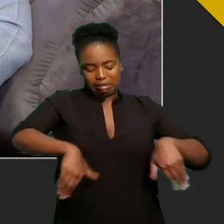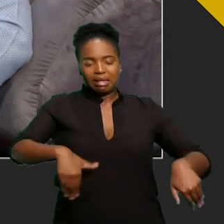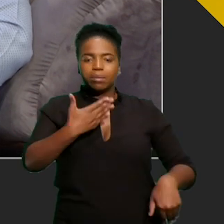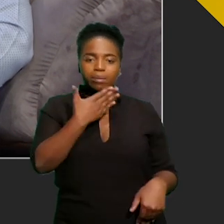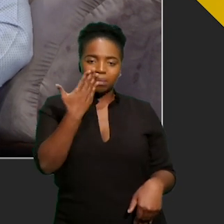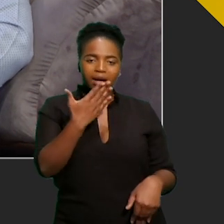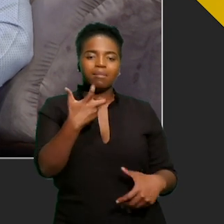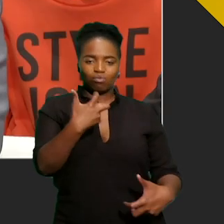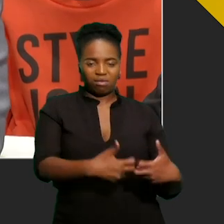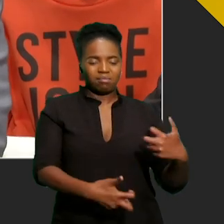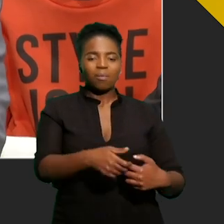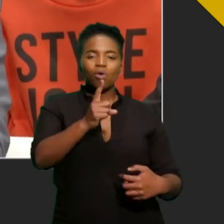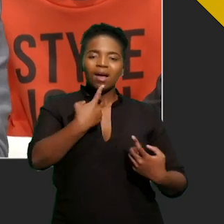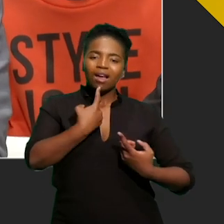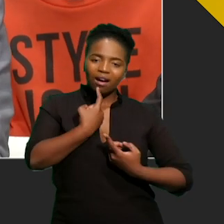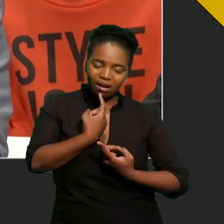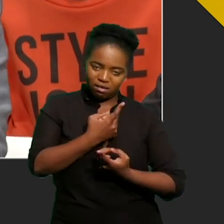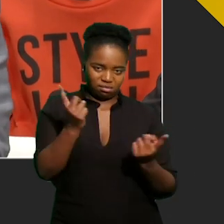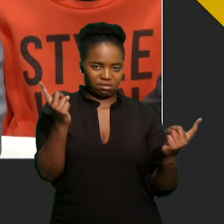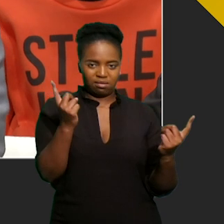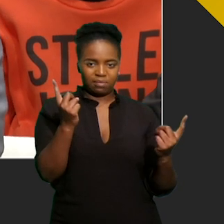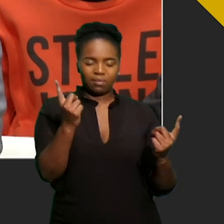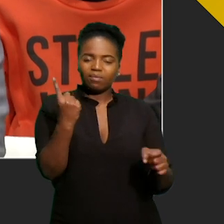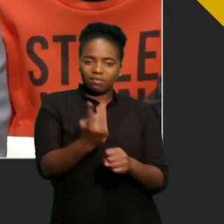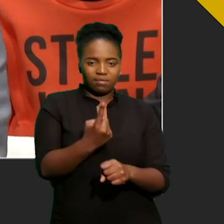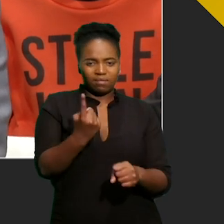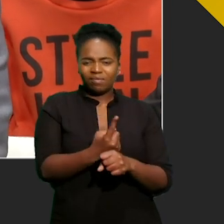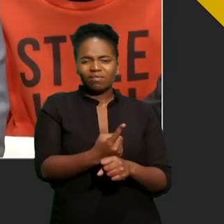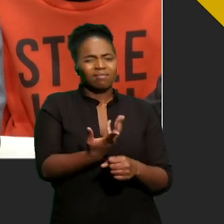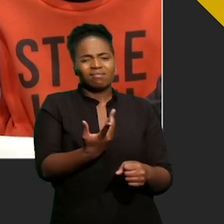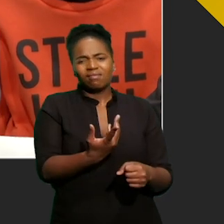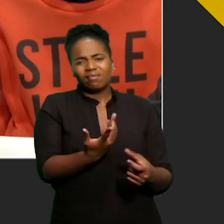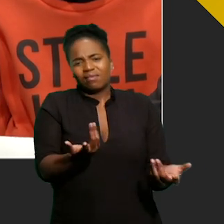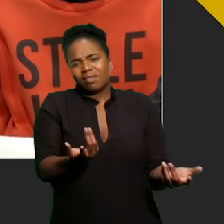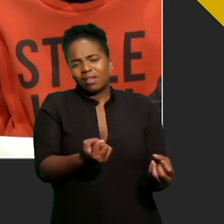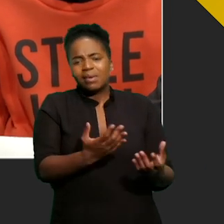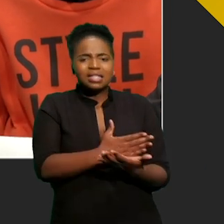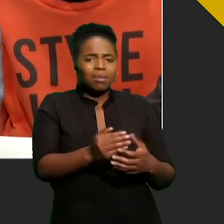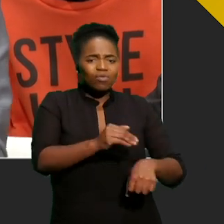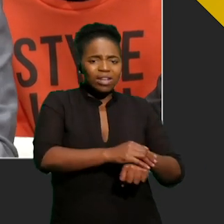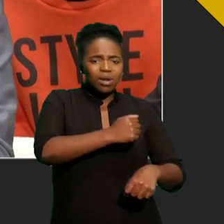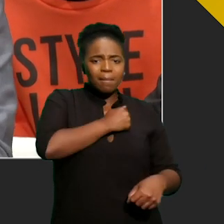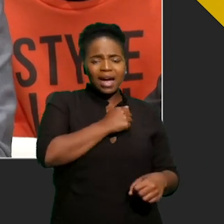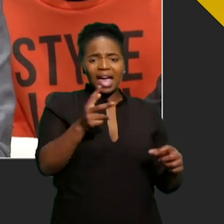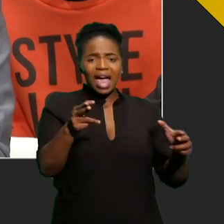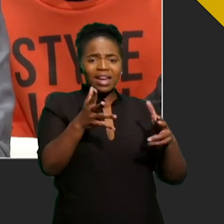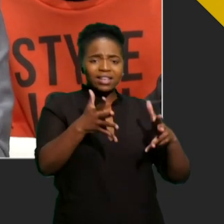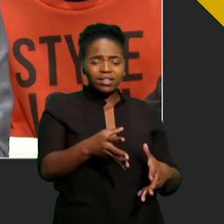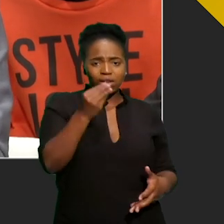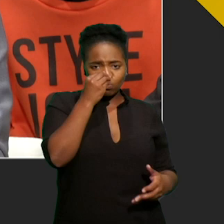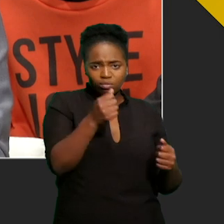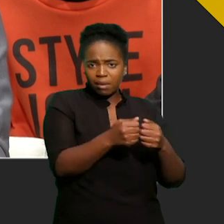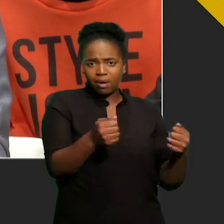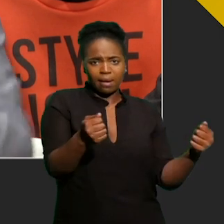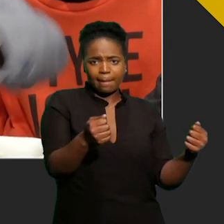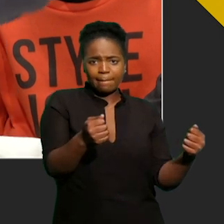not declared. Yes. Right? Yes. But everywhere you're always going to be conflicted. I mean, there are friends of mine who are editors of newspapers. They didn't